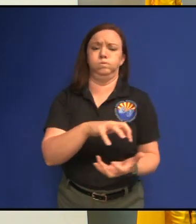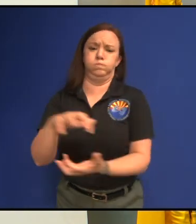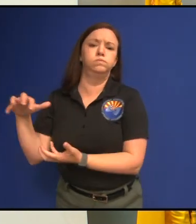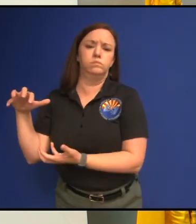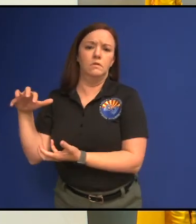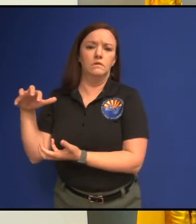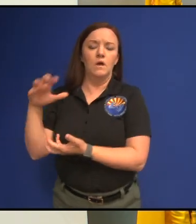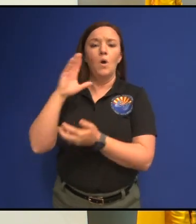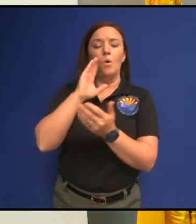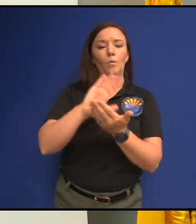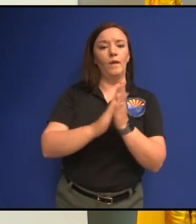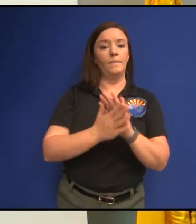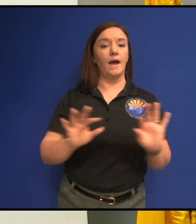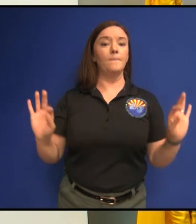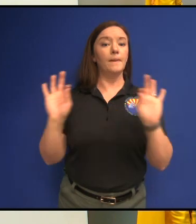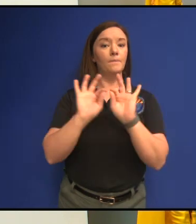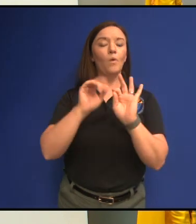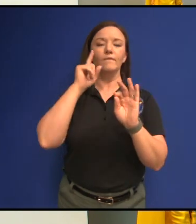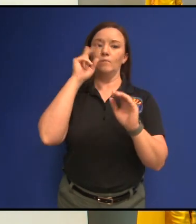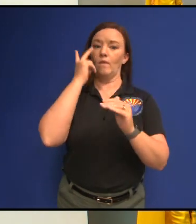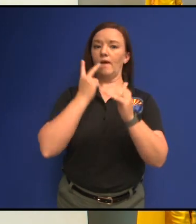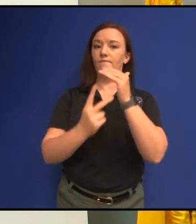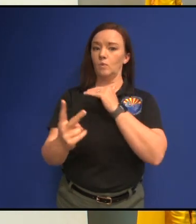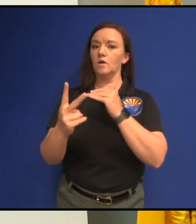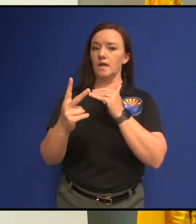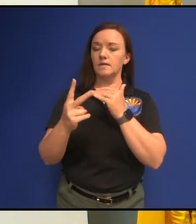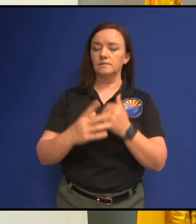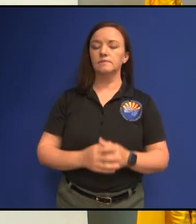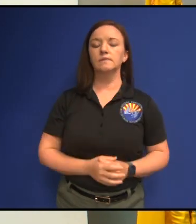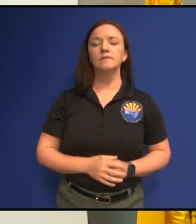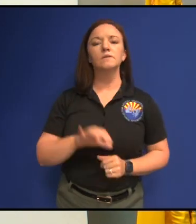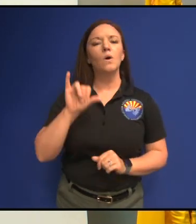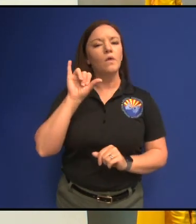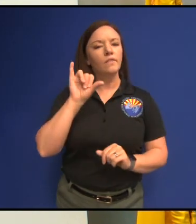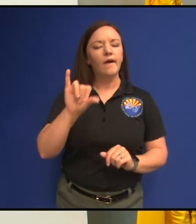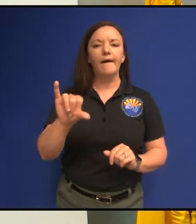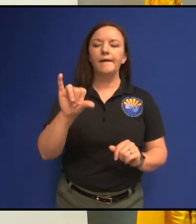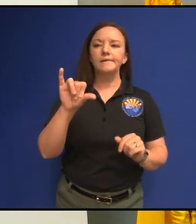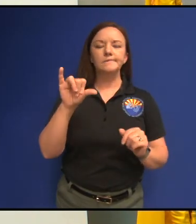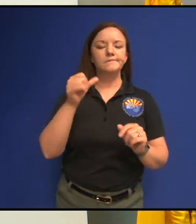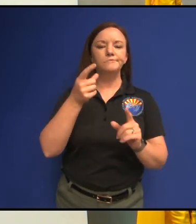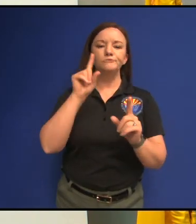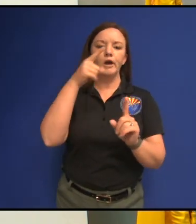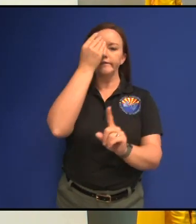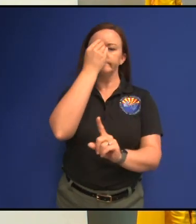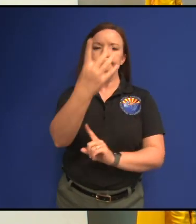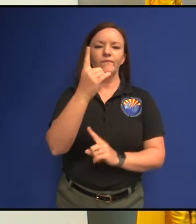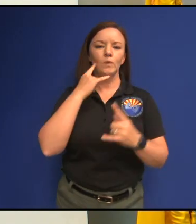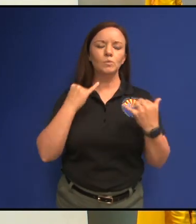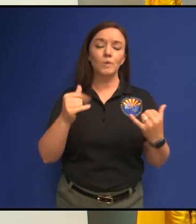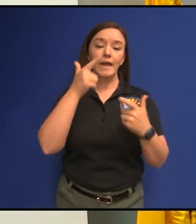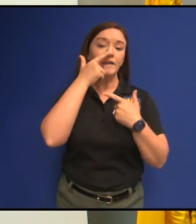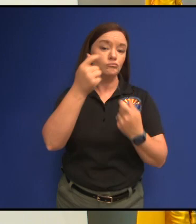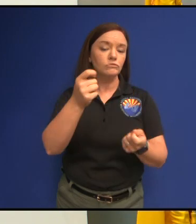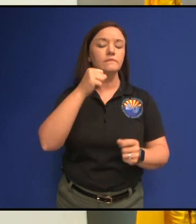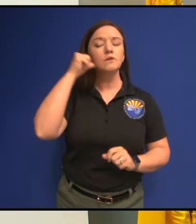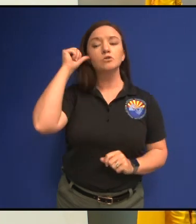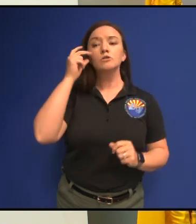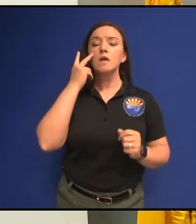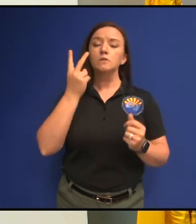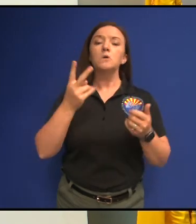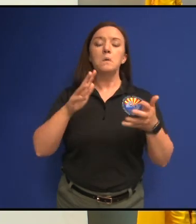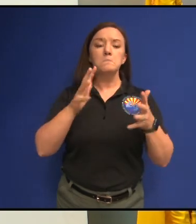as we head into the forecast here. So that's just something that we had going on today that's pretty interesting. Yesterday we did see quite a bit